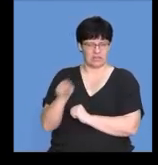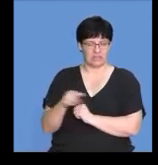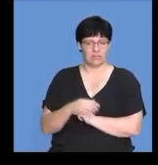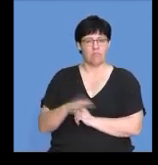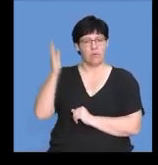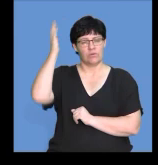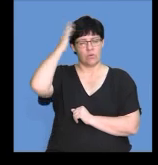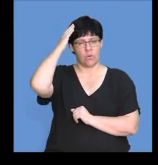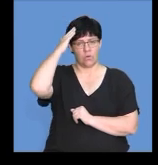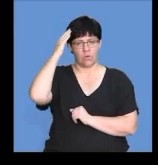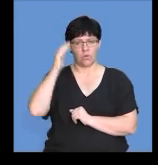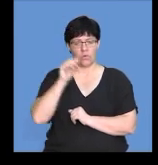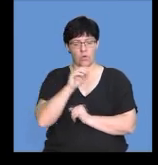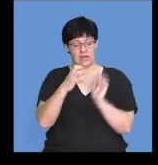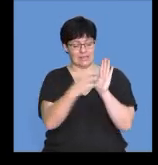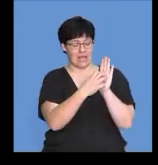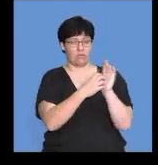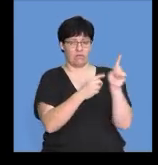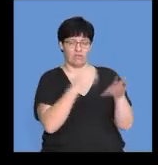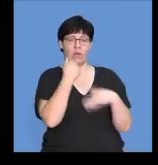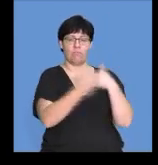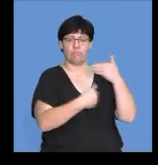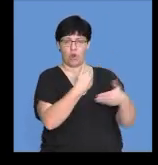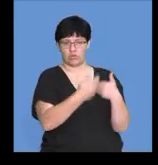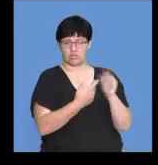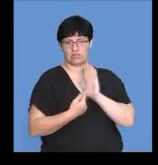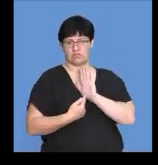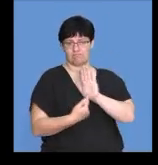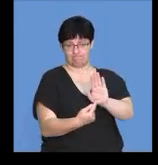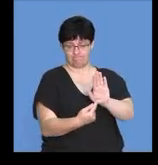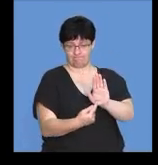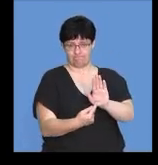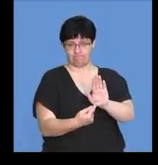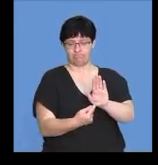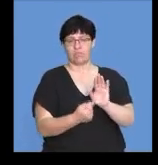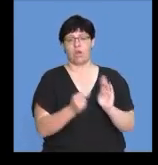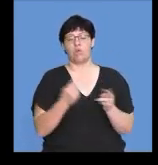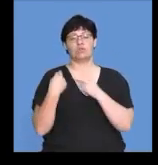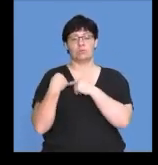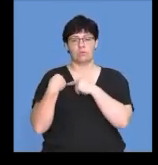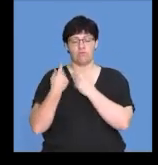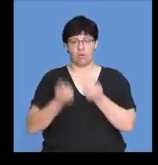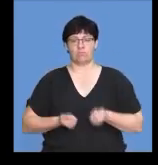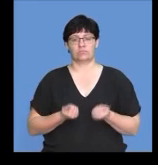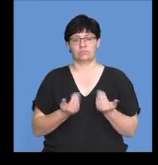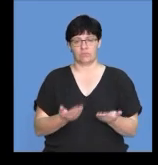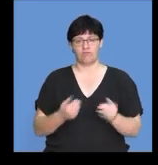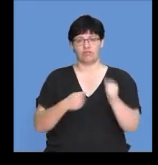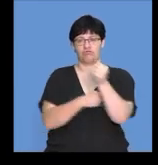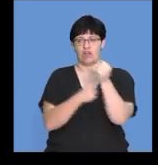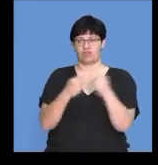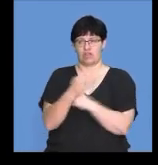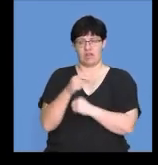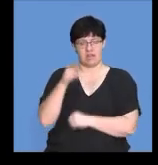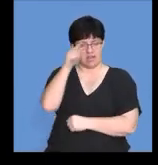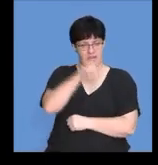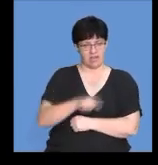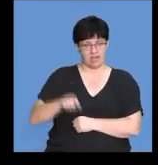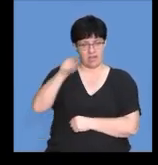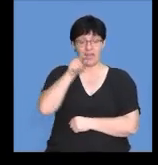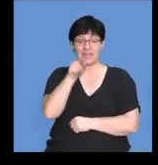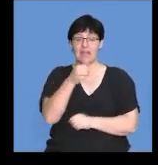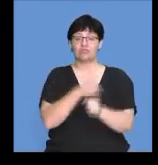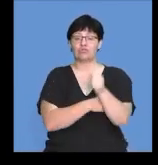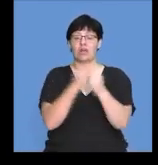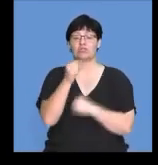we know that in this diagram, there's a process that's being illustrated that is responsible for the production of this structure here. And that structure that